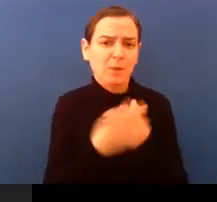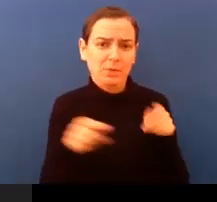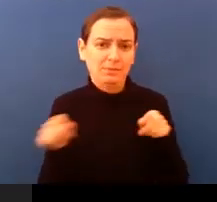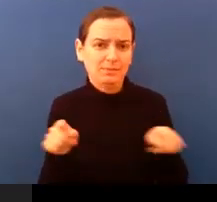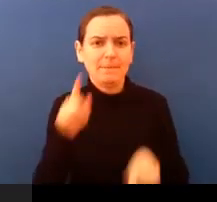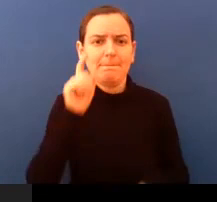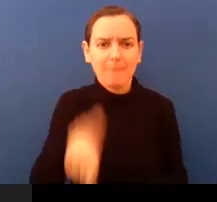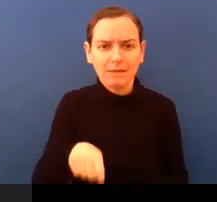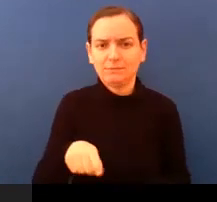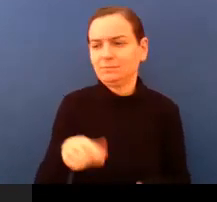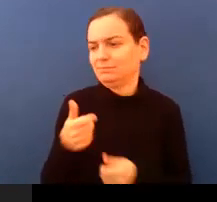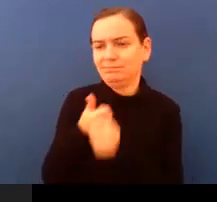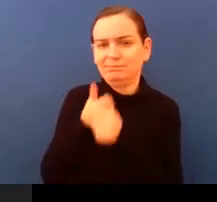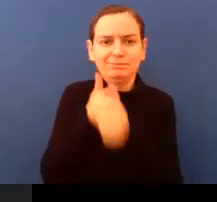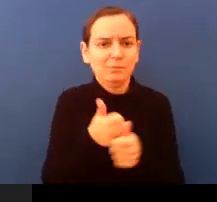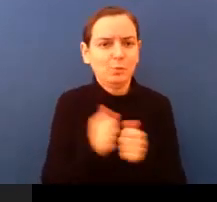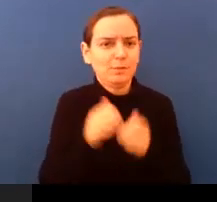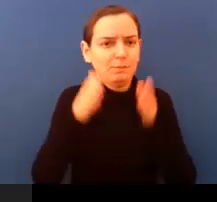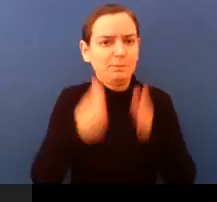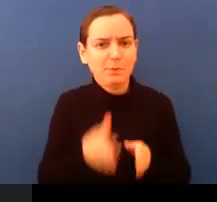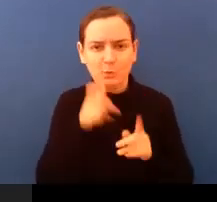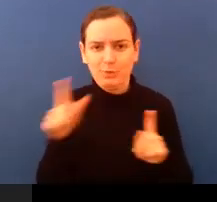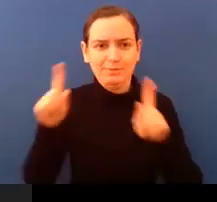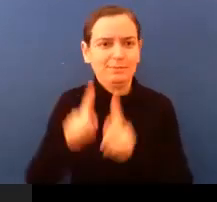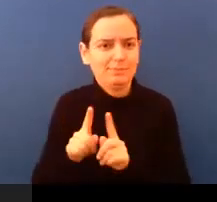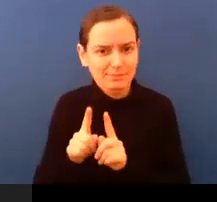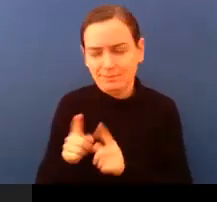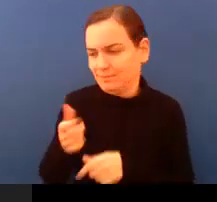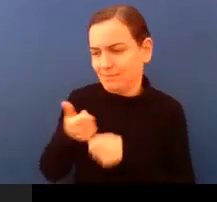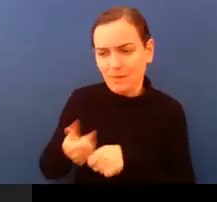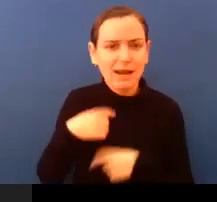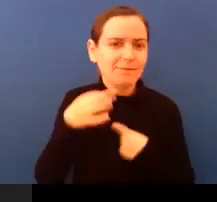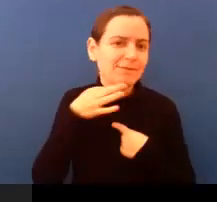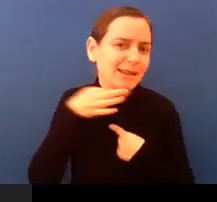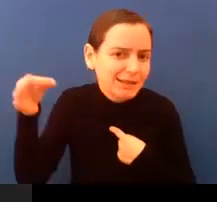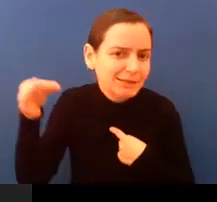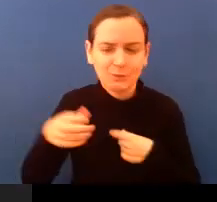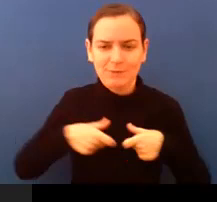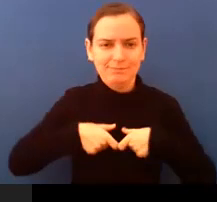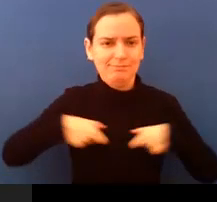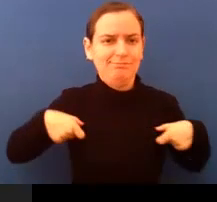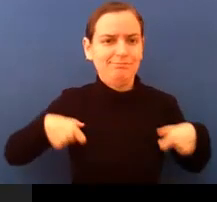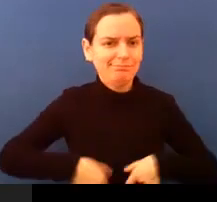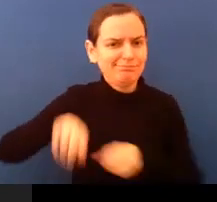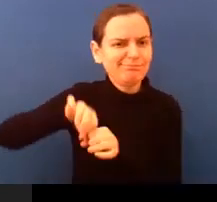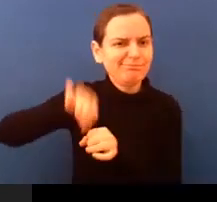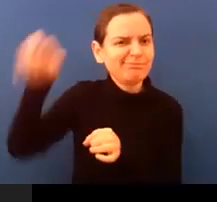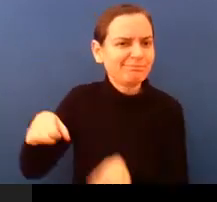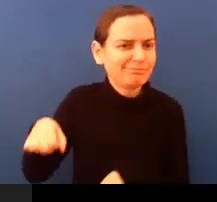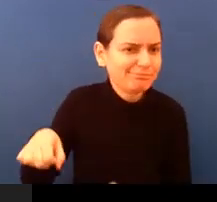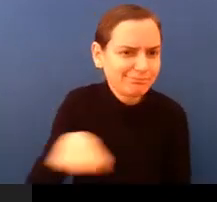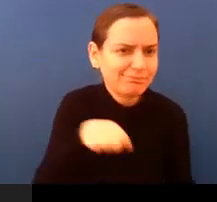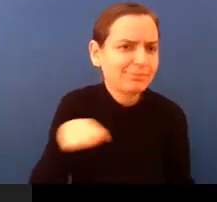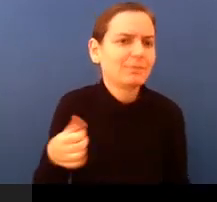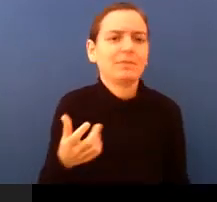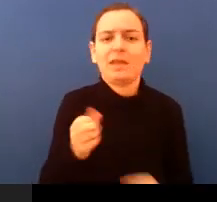Now, generally, any place that is open or serves the public, including areas of employment, are required to allow